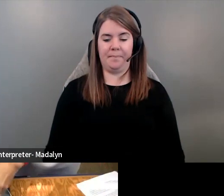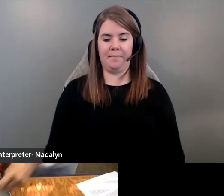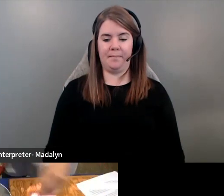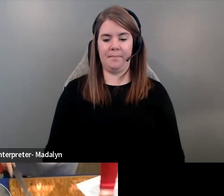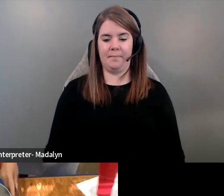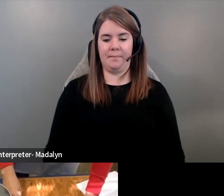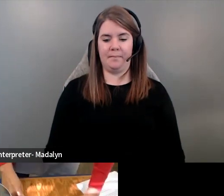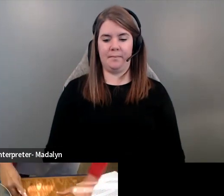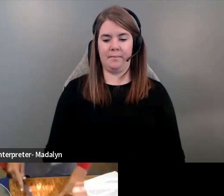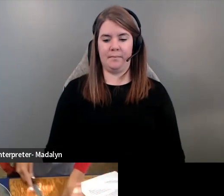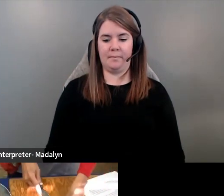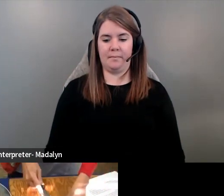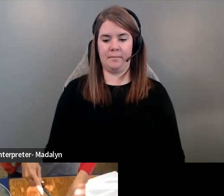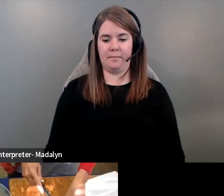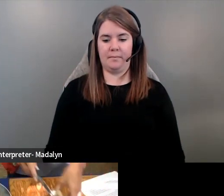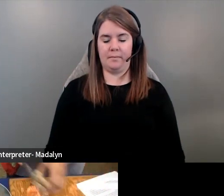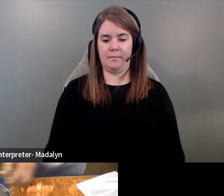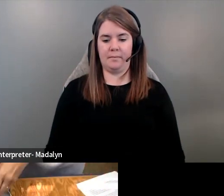Load that in there.